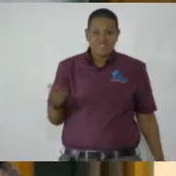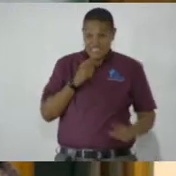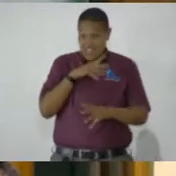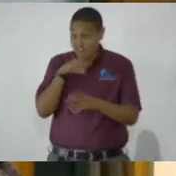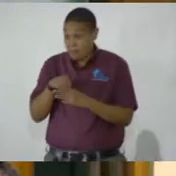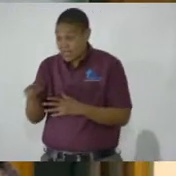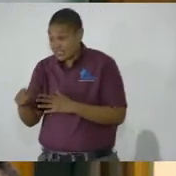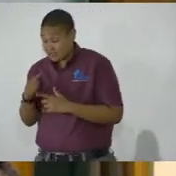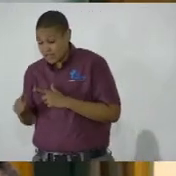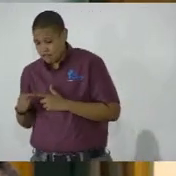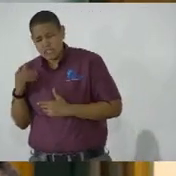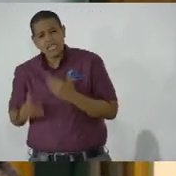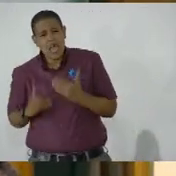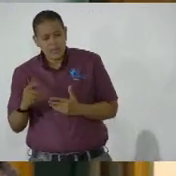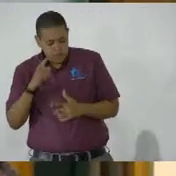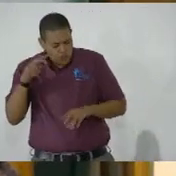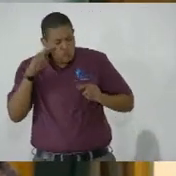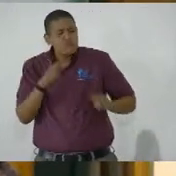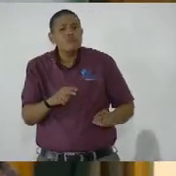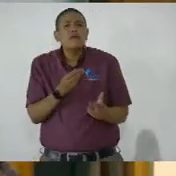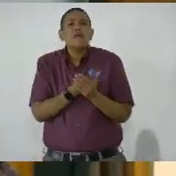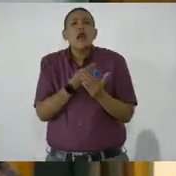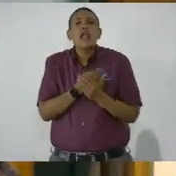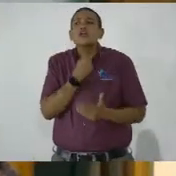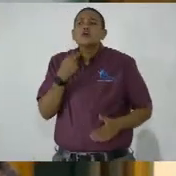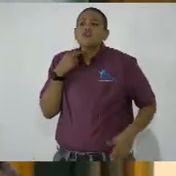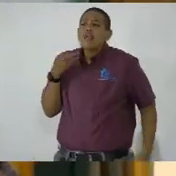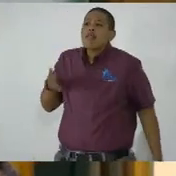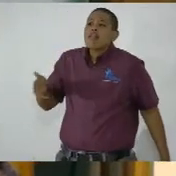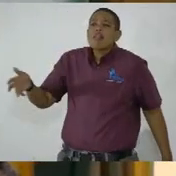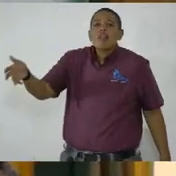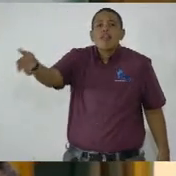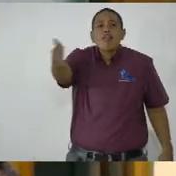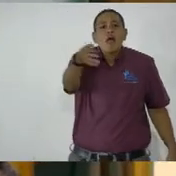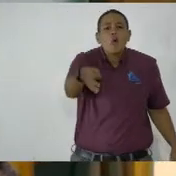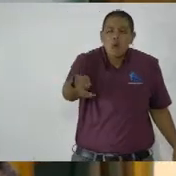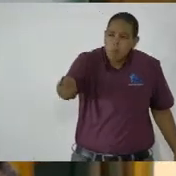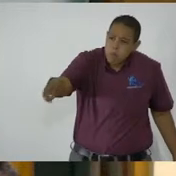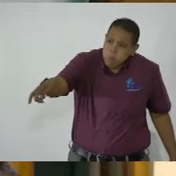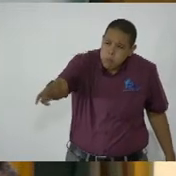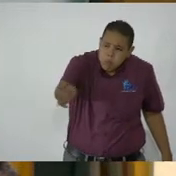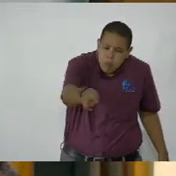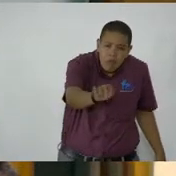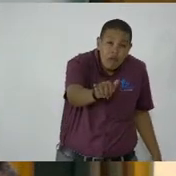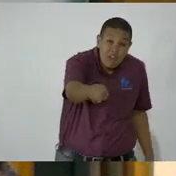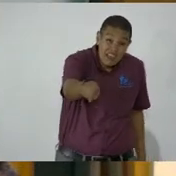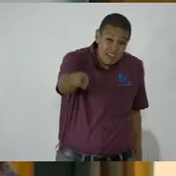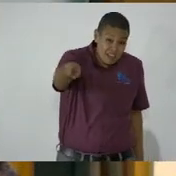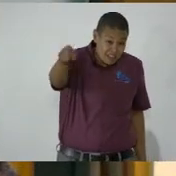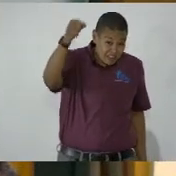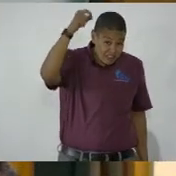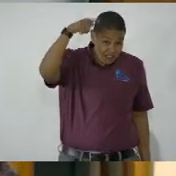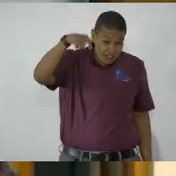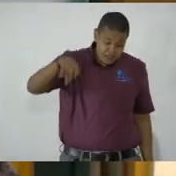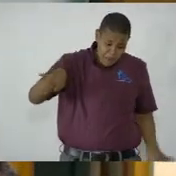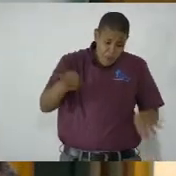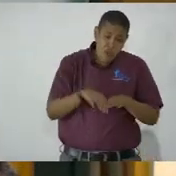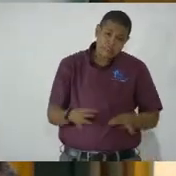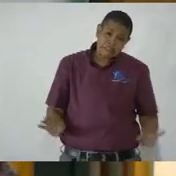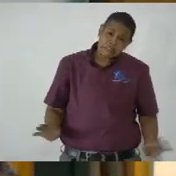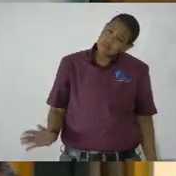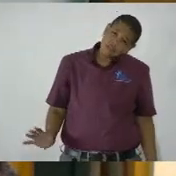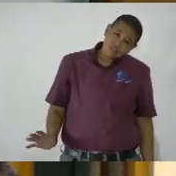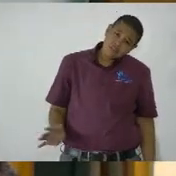of steps being taken to address financial risk areas in the courts. Madam Speaker, this is important. The courts are responsible